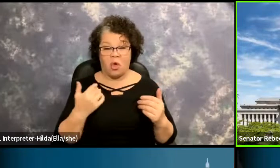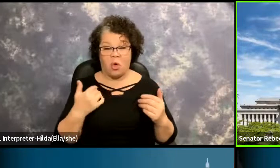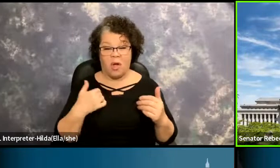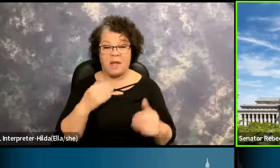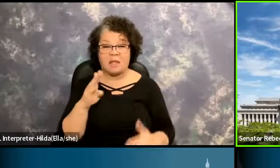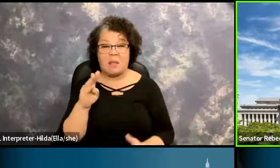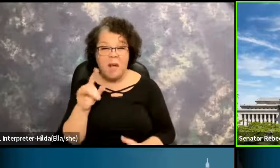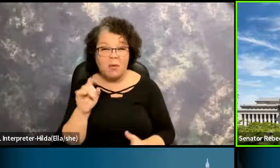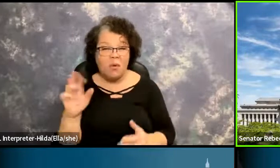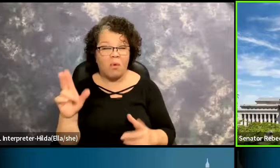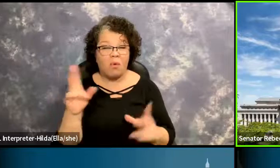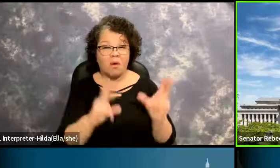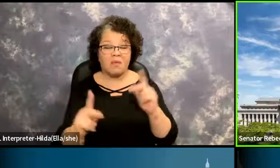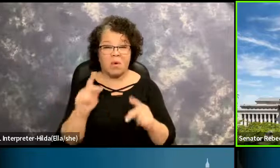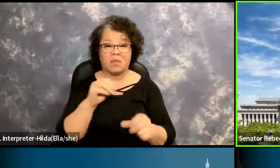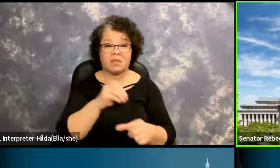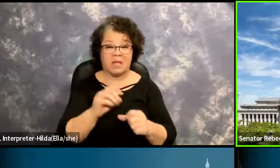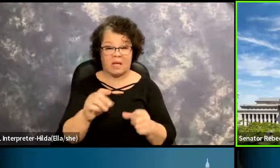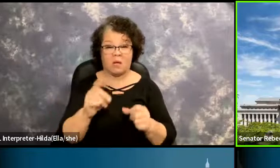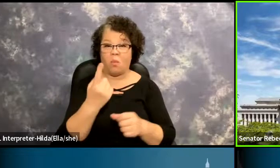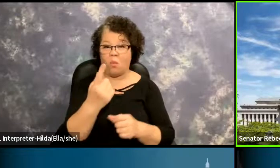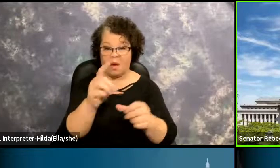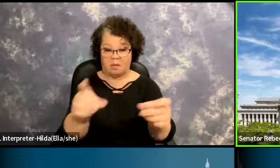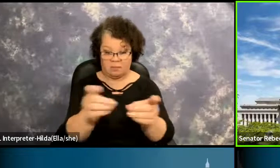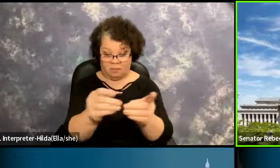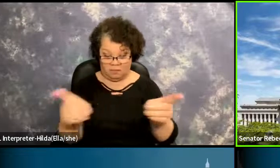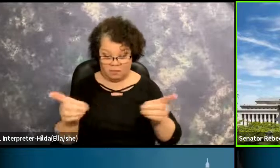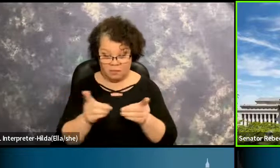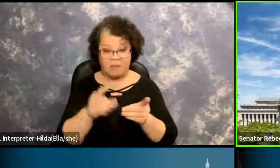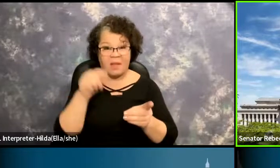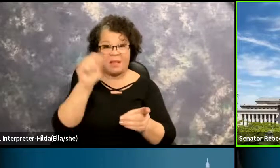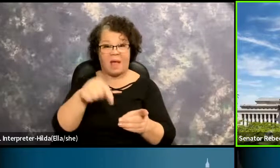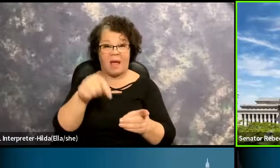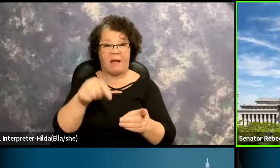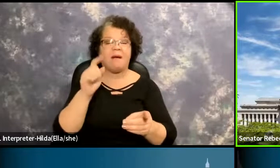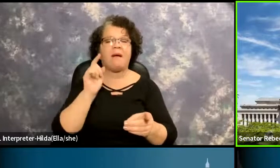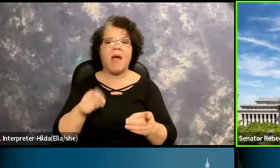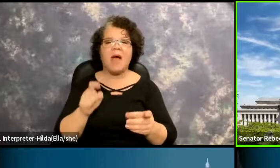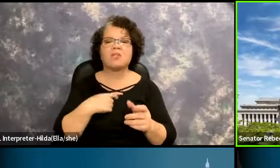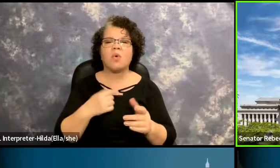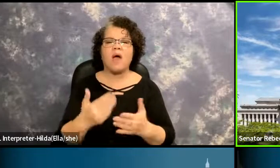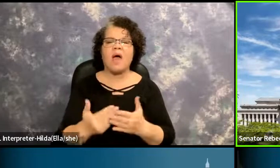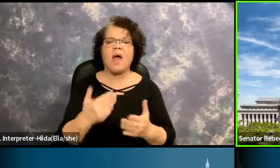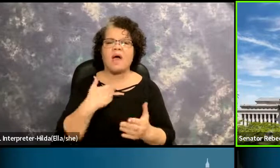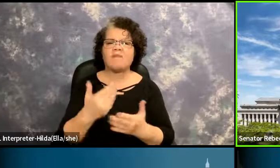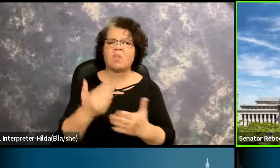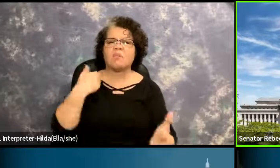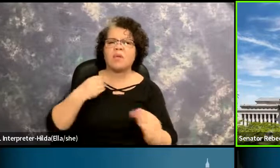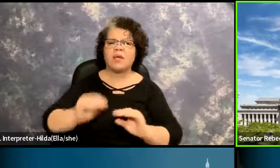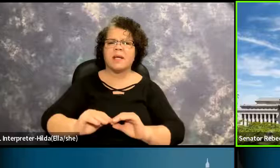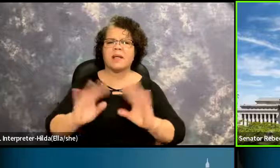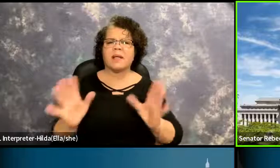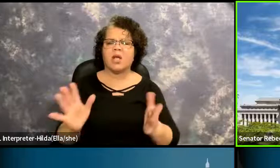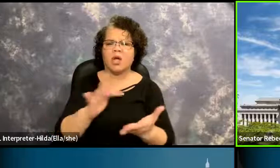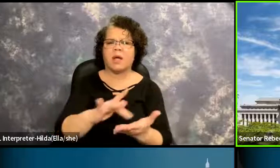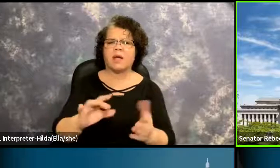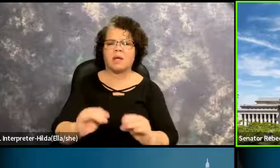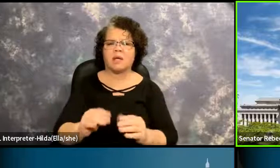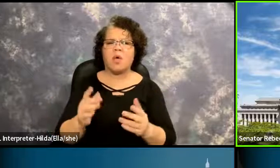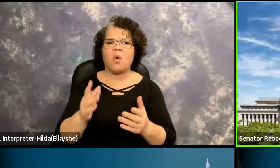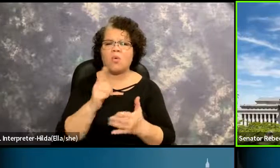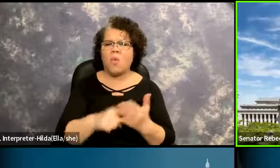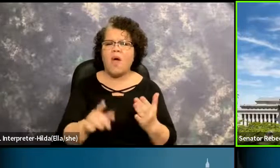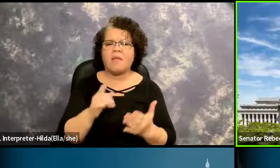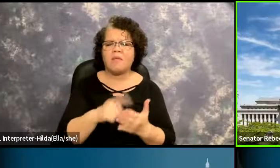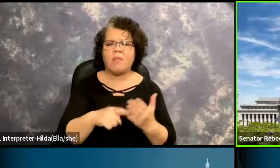folks in a jurisdiction, that jurisdiction has to get pre-clearance. They have to make sure that what they're proposing